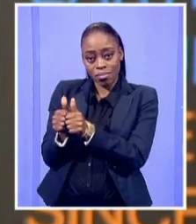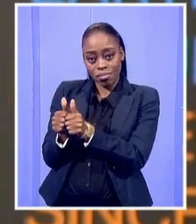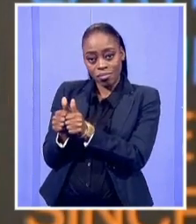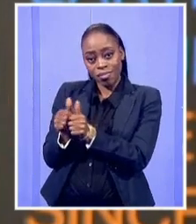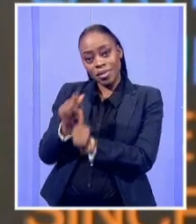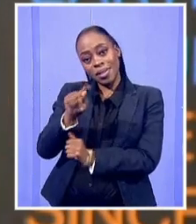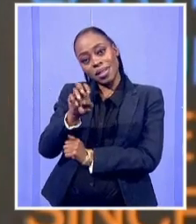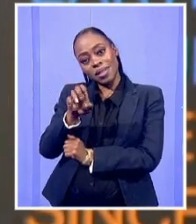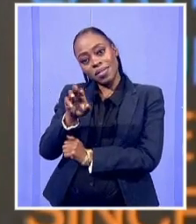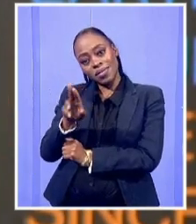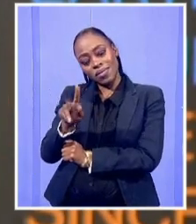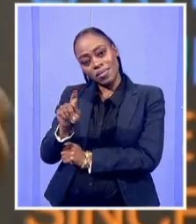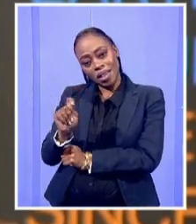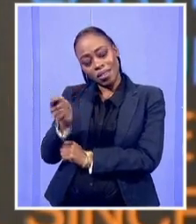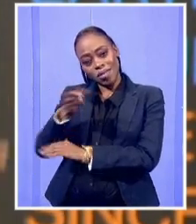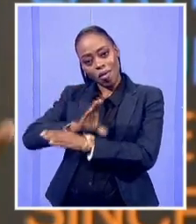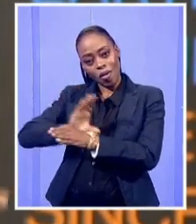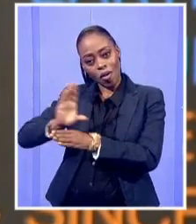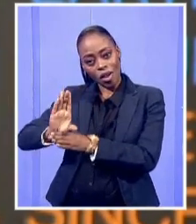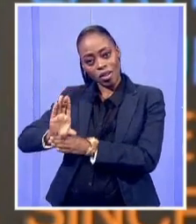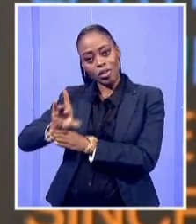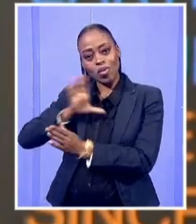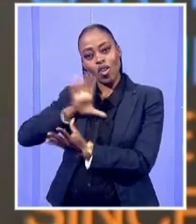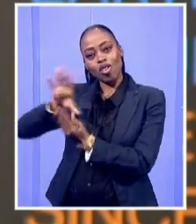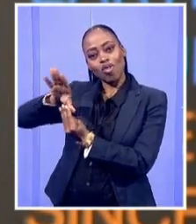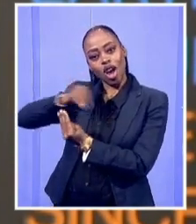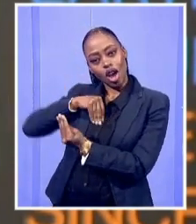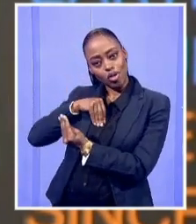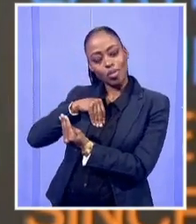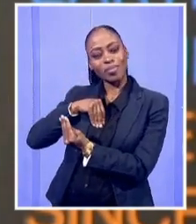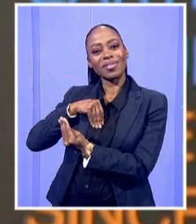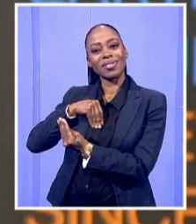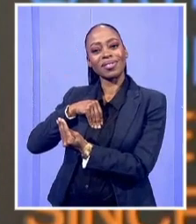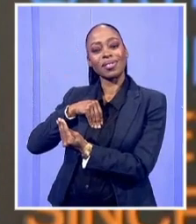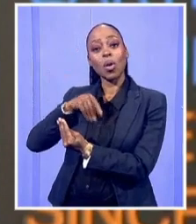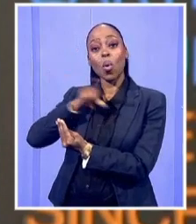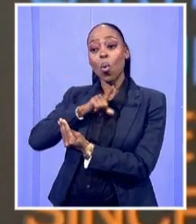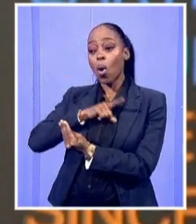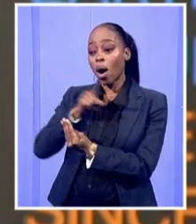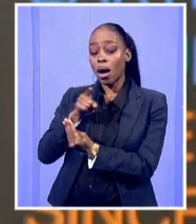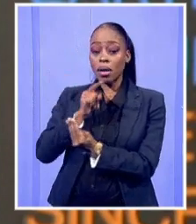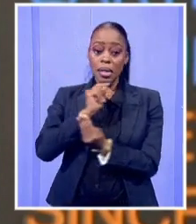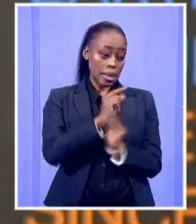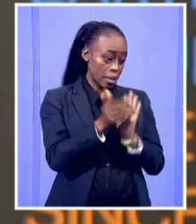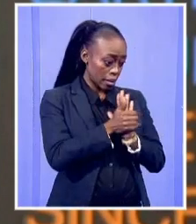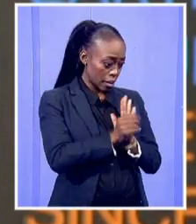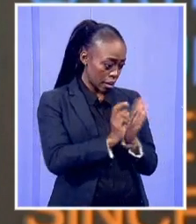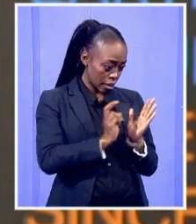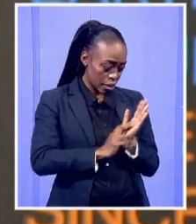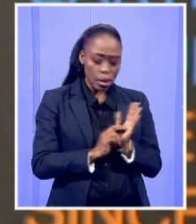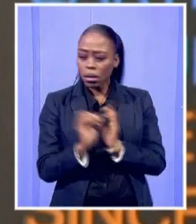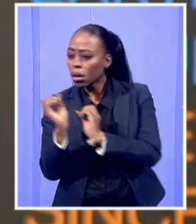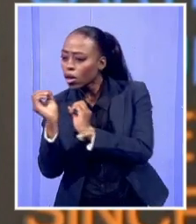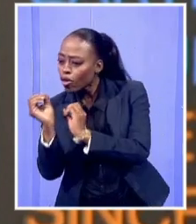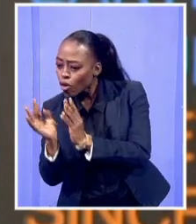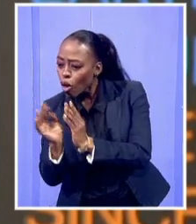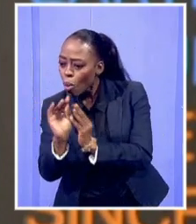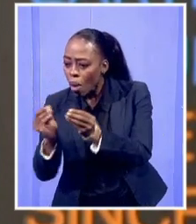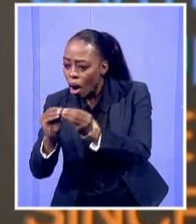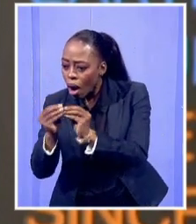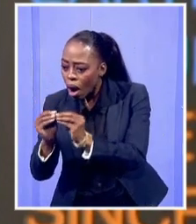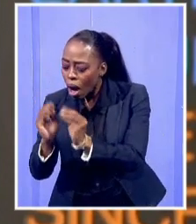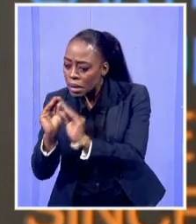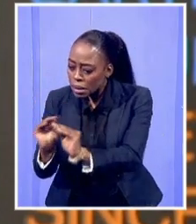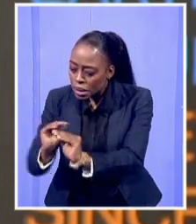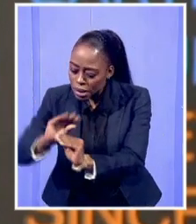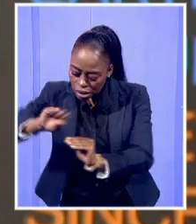around here to adopt the TVET college so that the TVET college is able to produce people who will be of great use